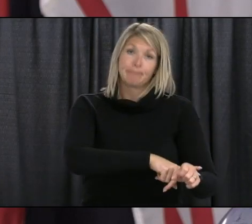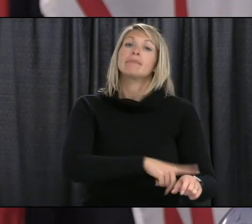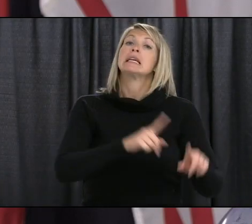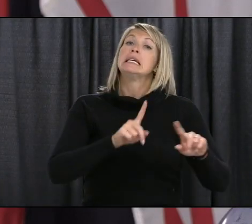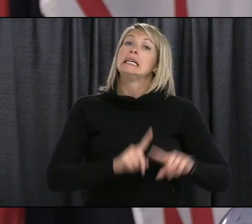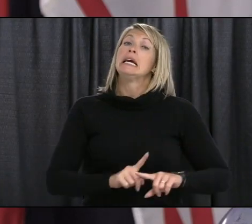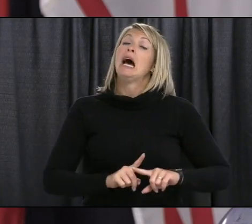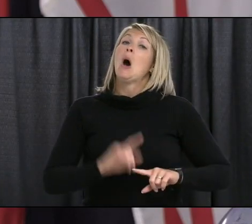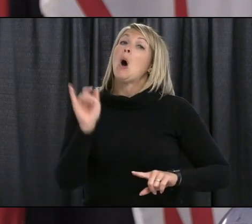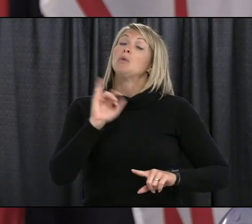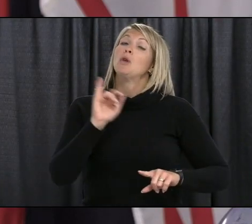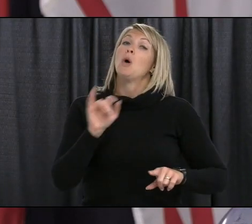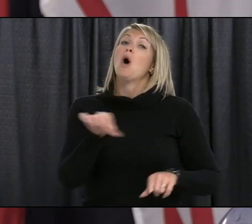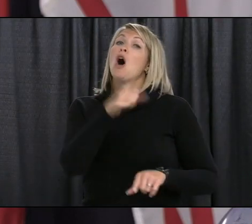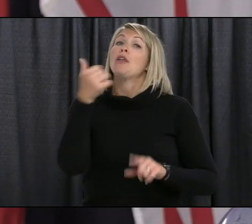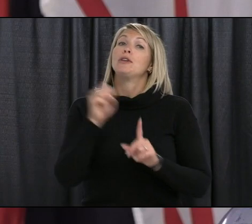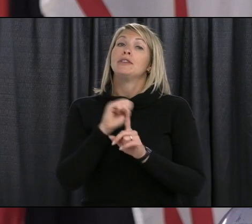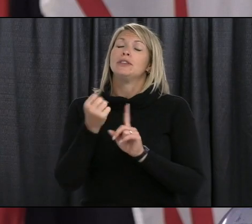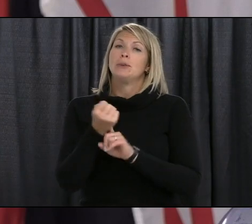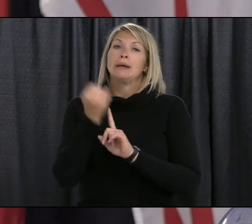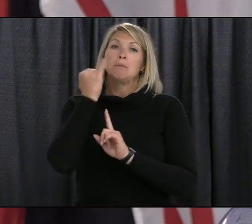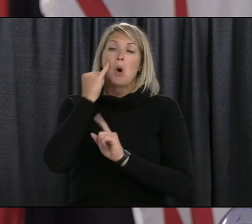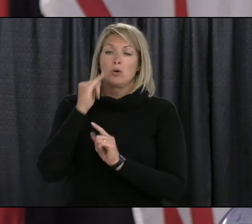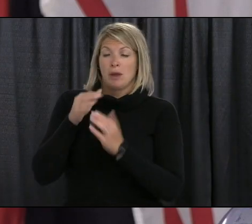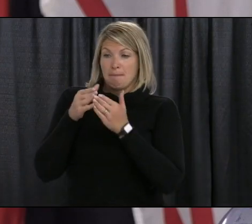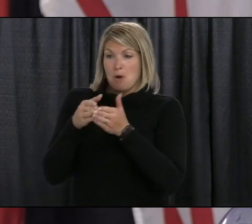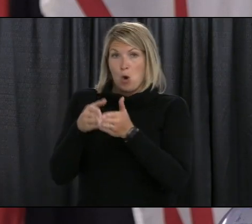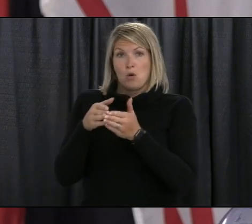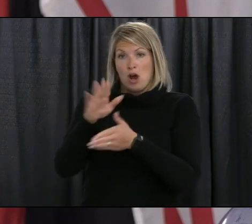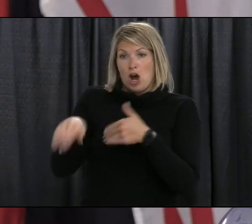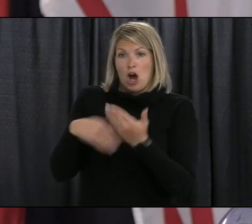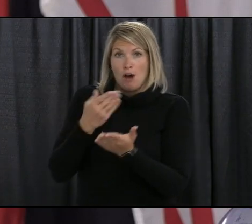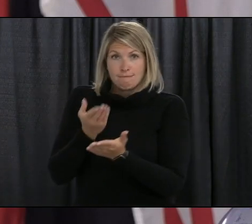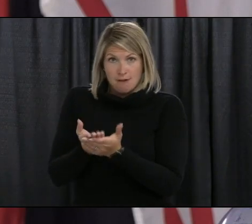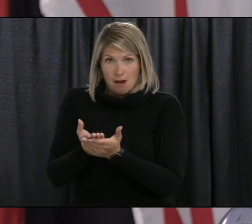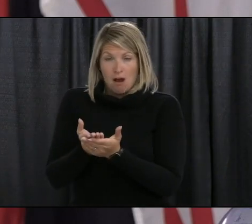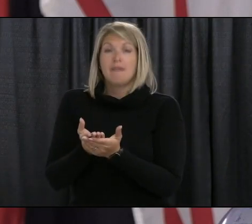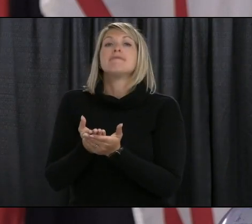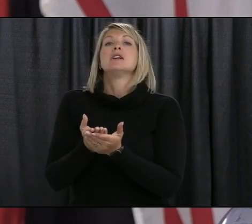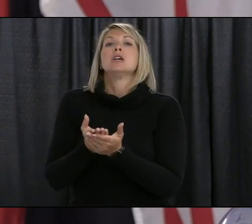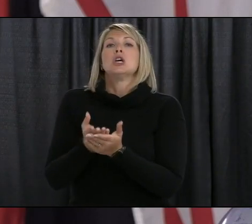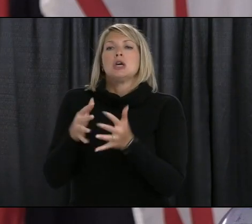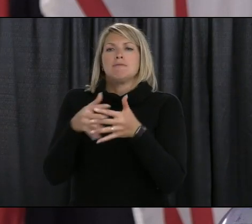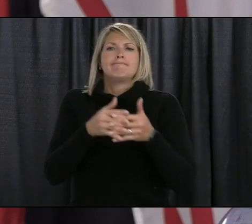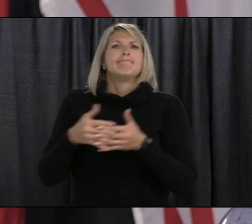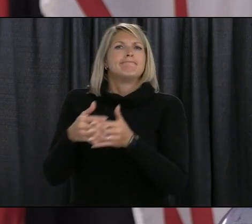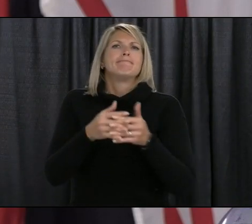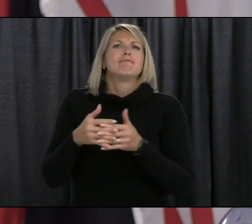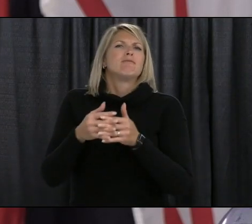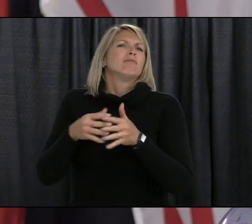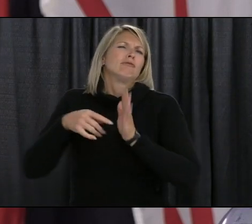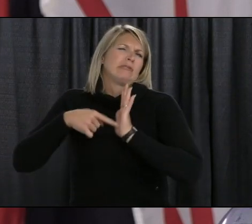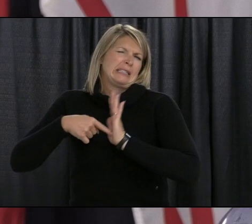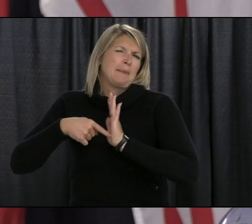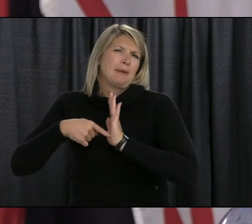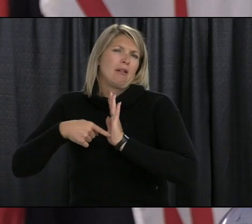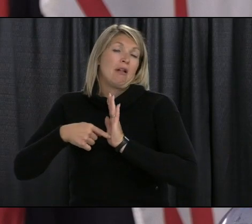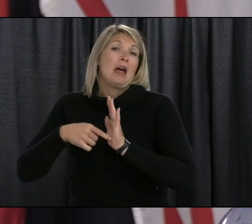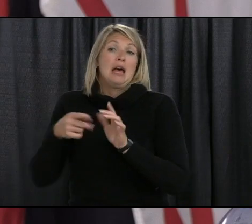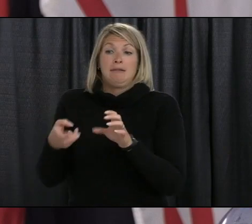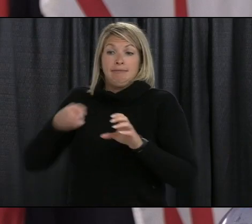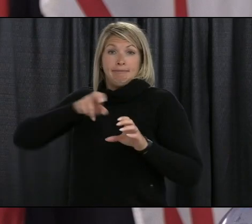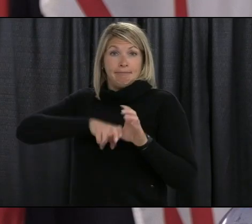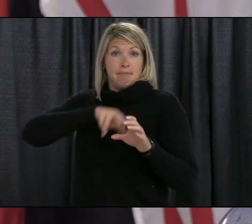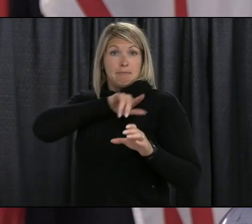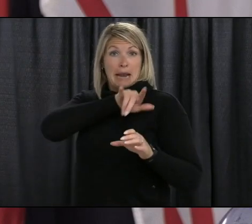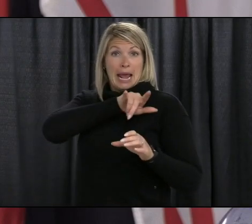for example, and you return home by commercial airline from a point of departure outside the